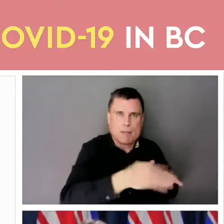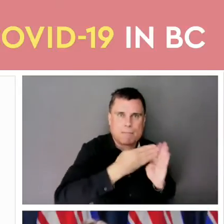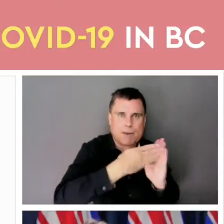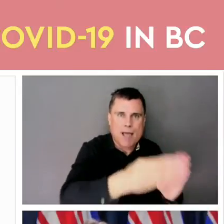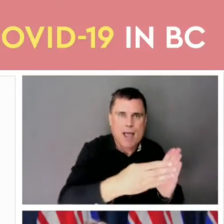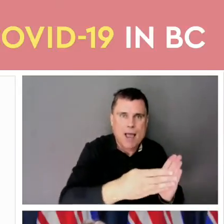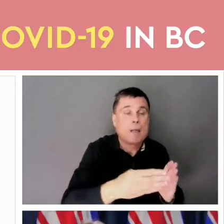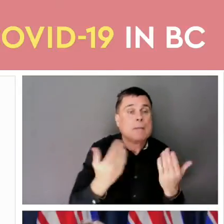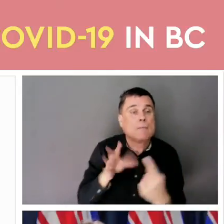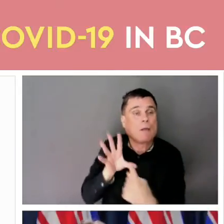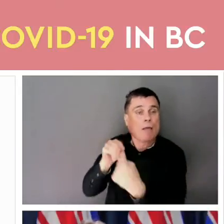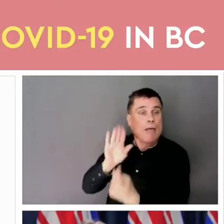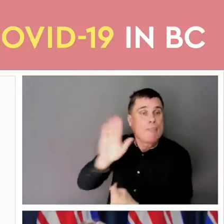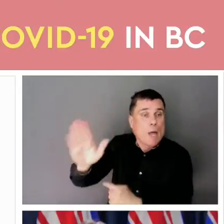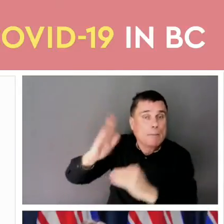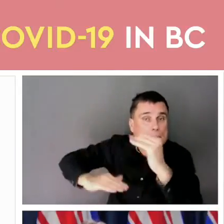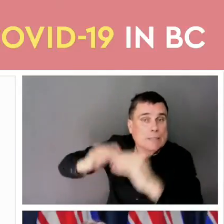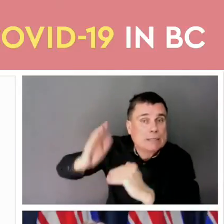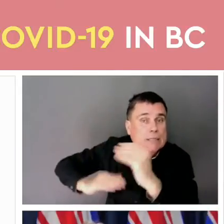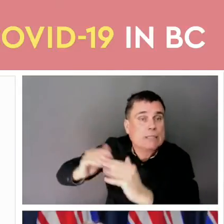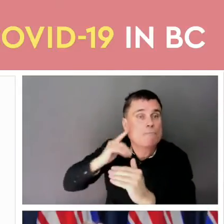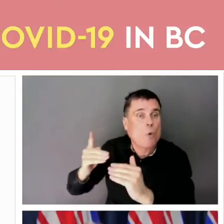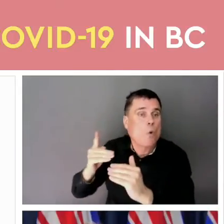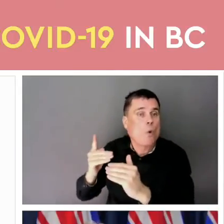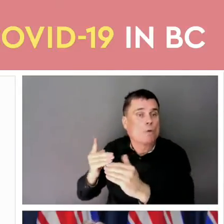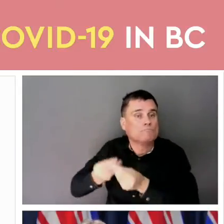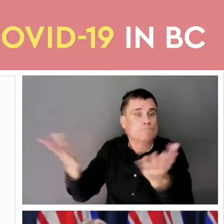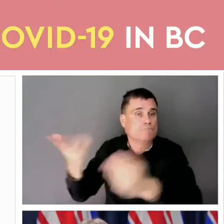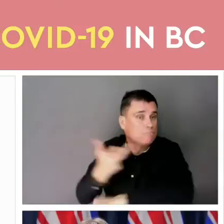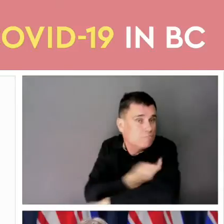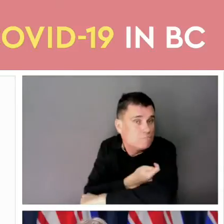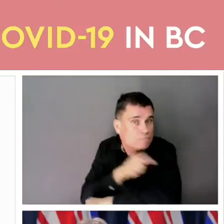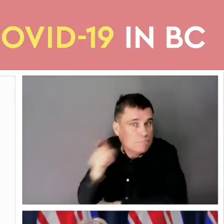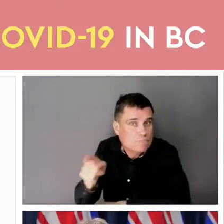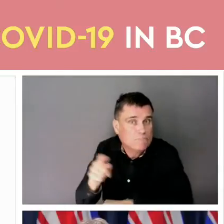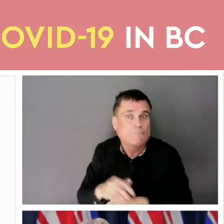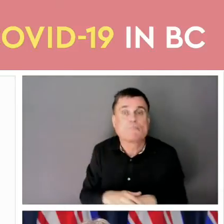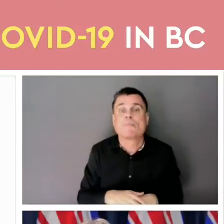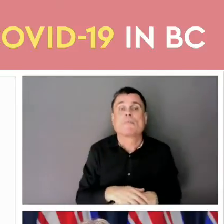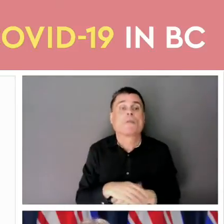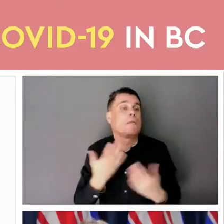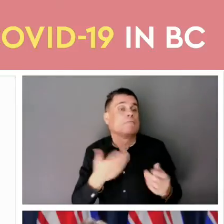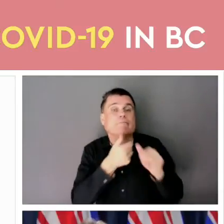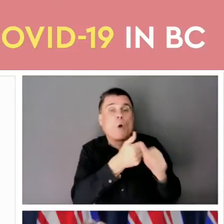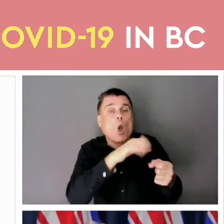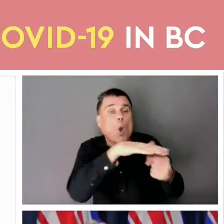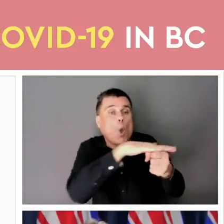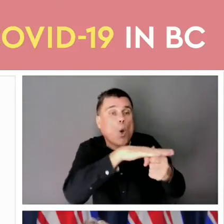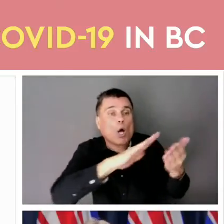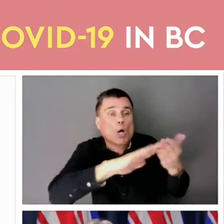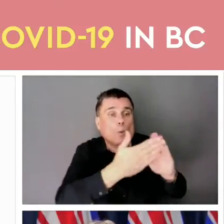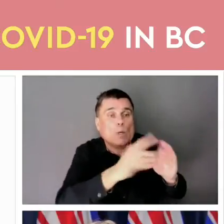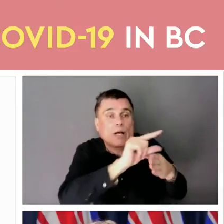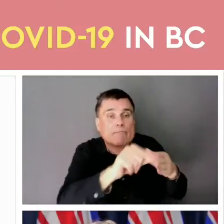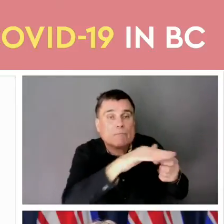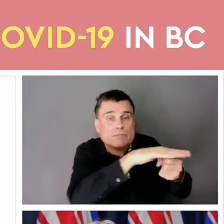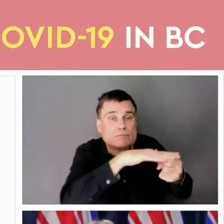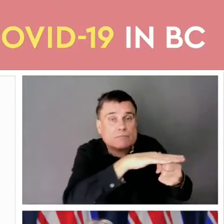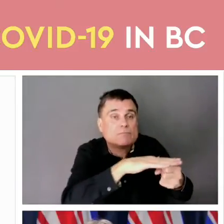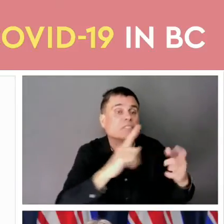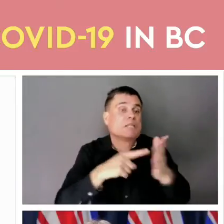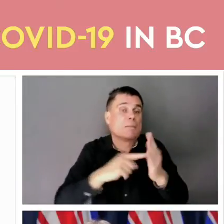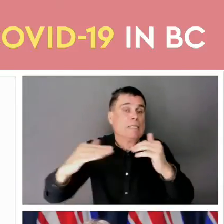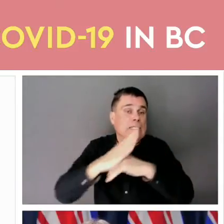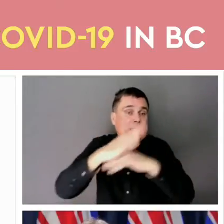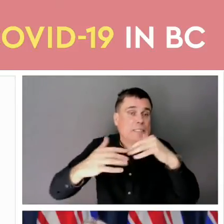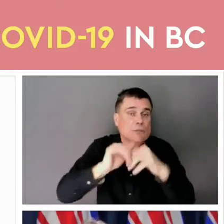clinics, such as local governments and First Nations. Some of our civil society nonprofits have networks to reach